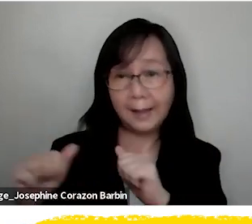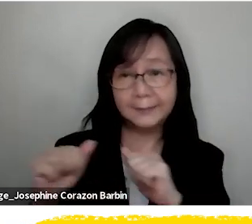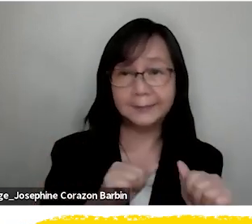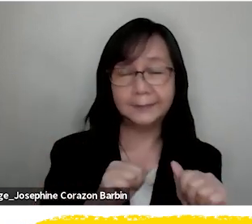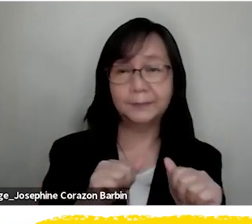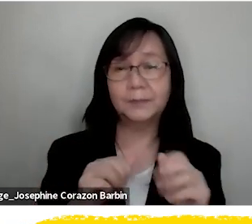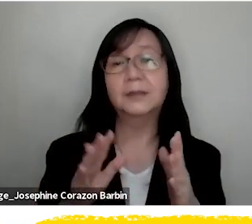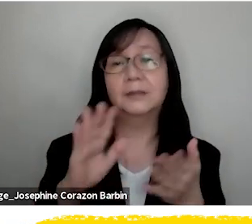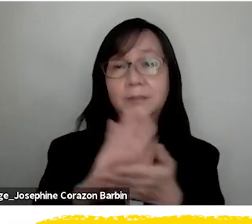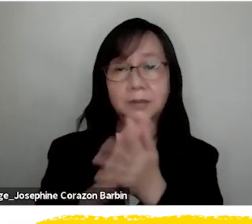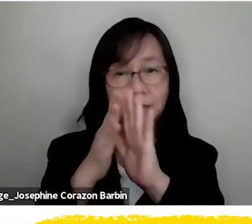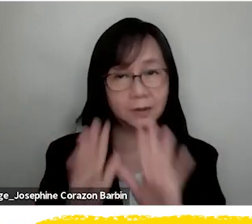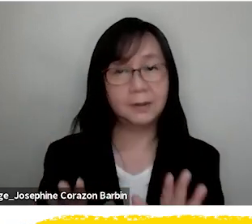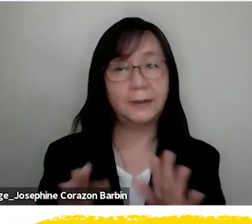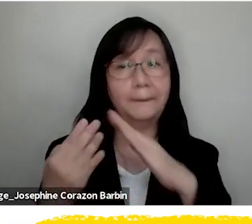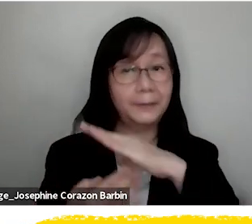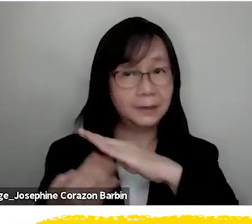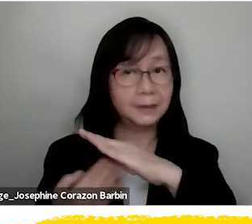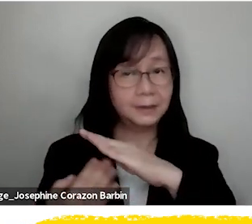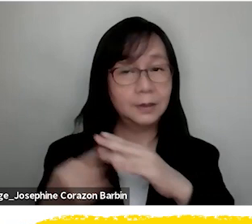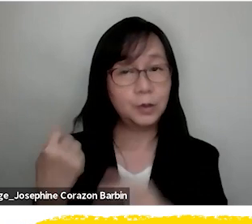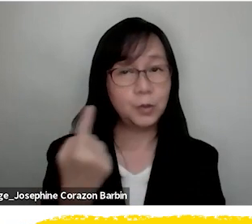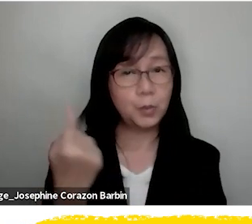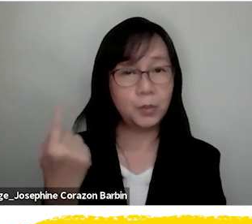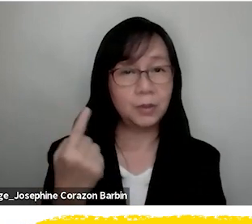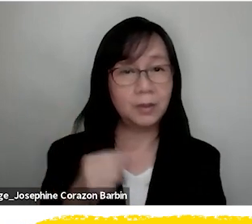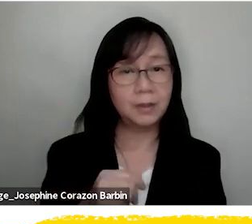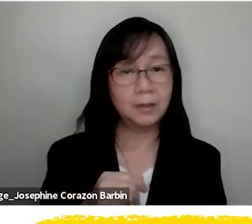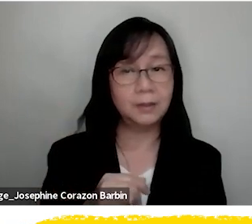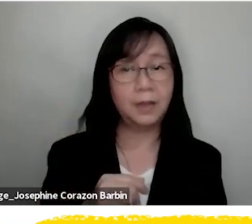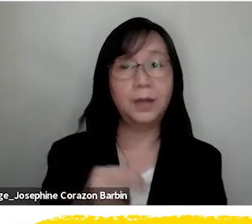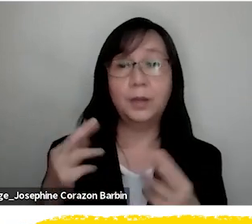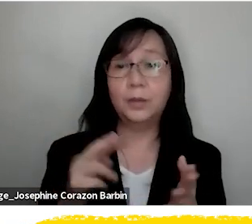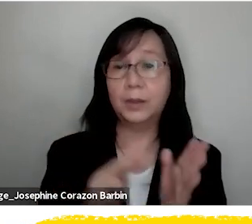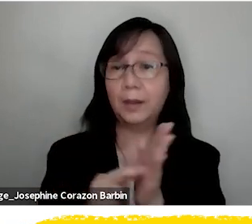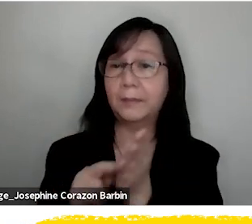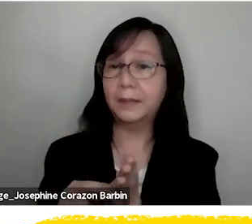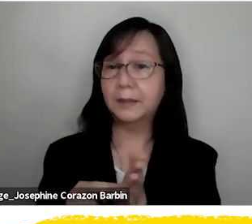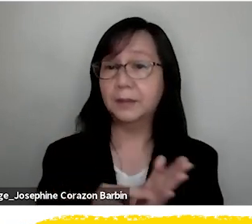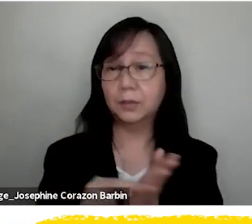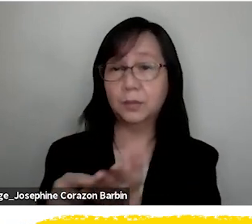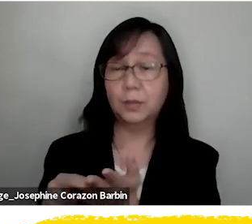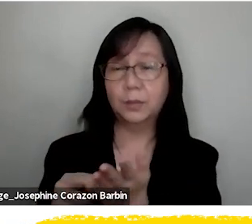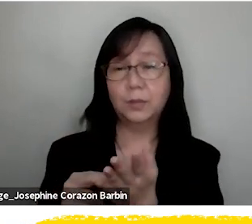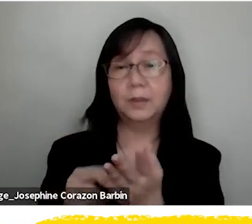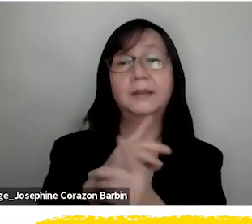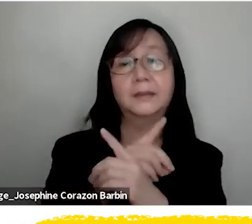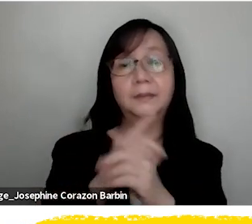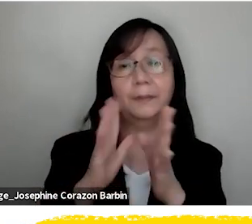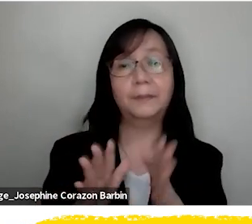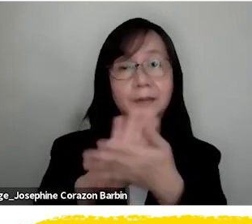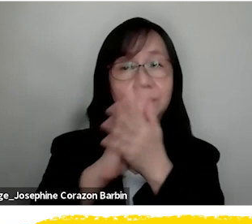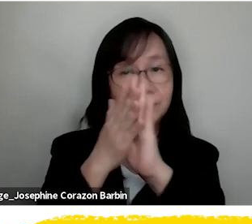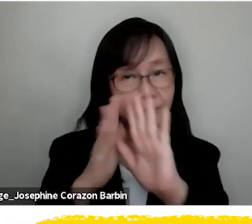this is basically the only duty or requirement of human rights defenders, to act peacefully,